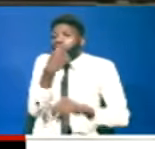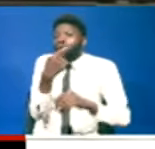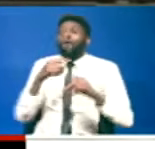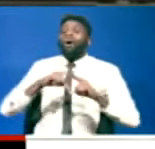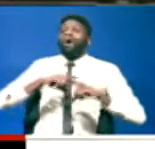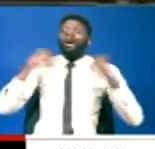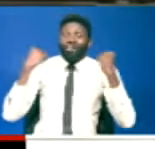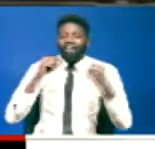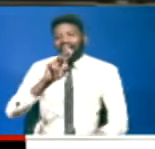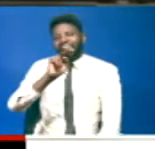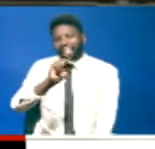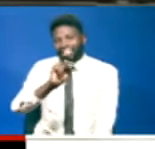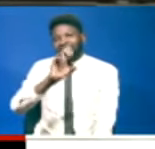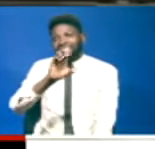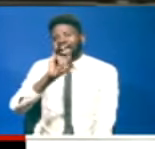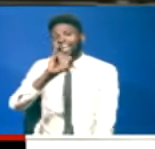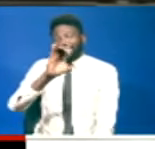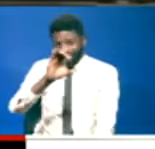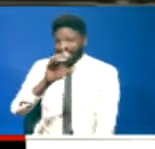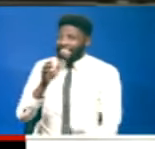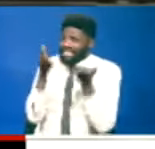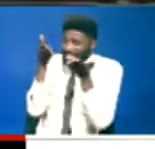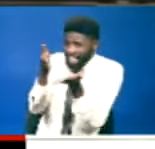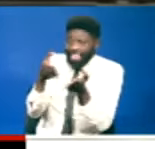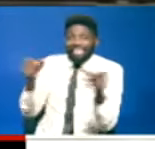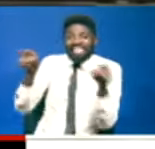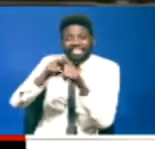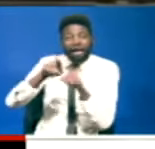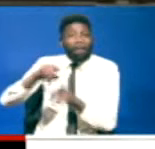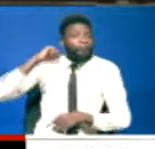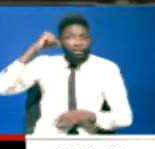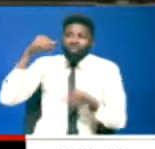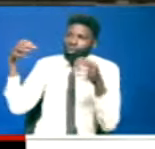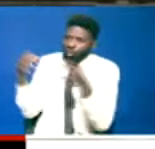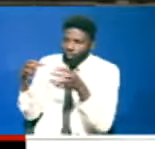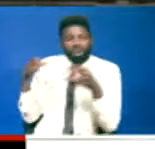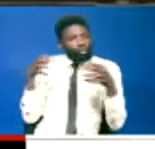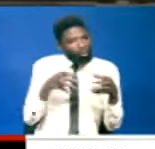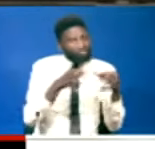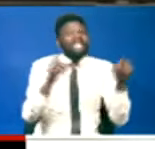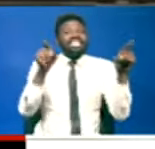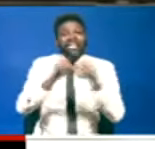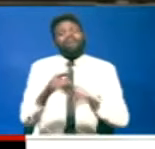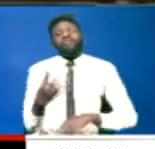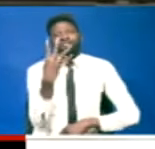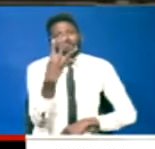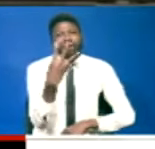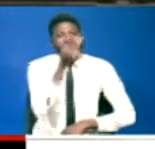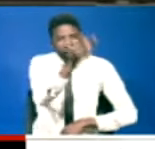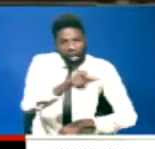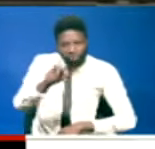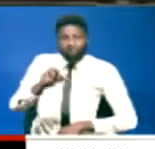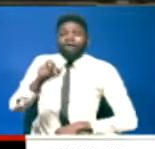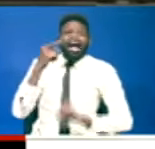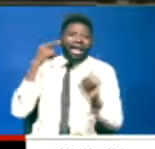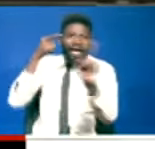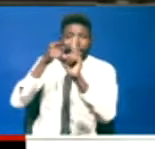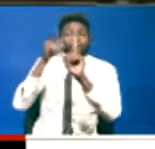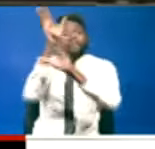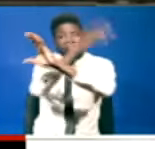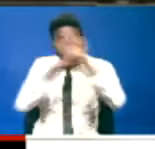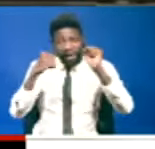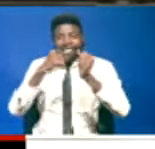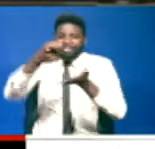Integration Commission, where political parties and the four presidential candidates signed a leadership